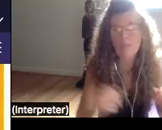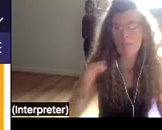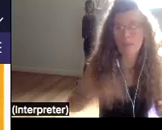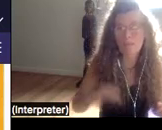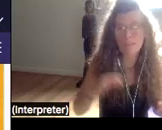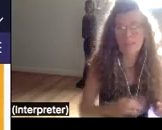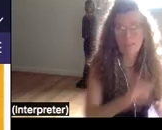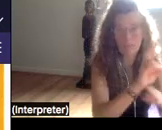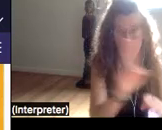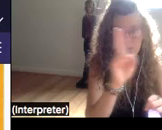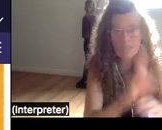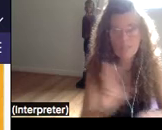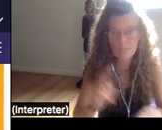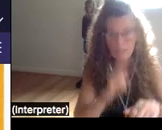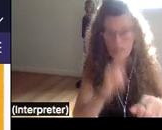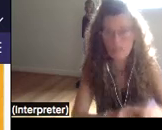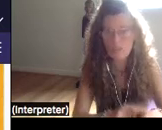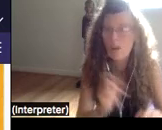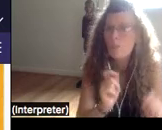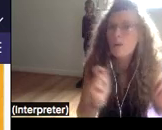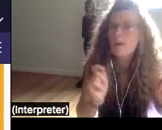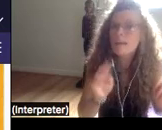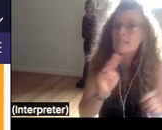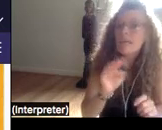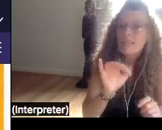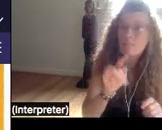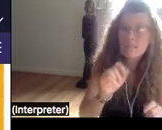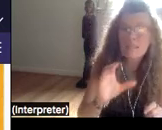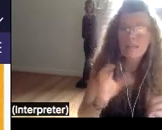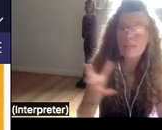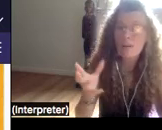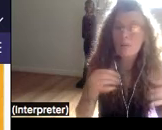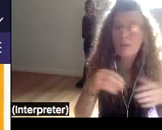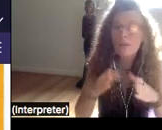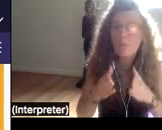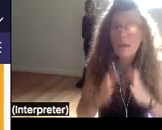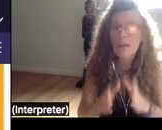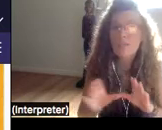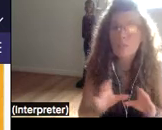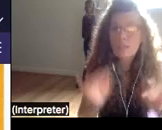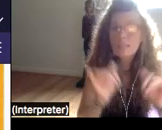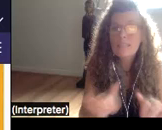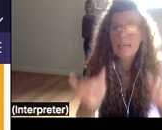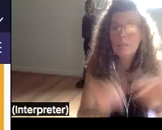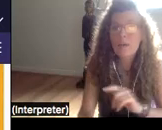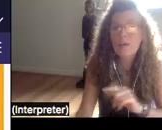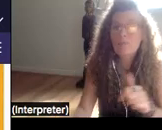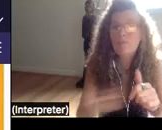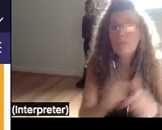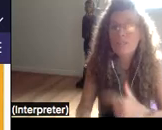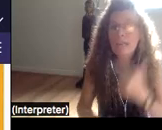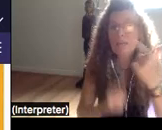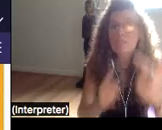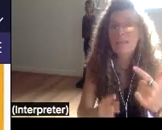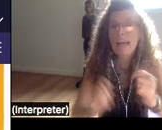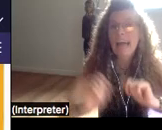can be of benefit, their uses, their nature, whereas the mystic, though in a way doing the same,